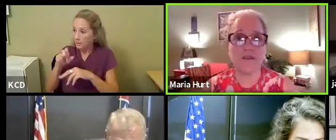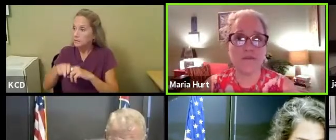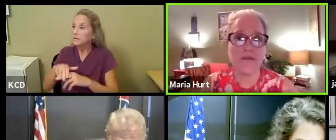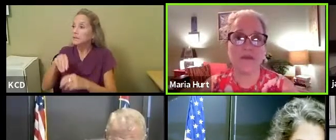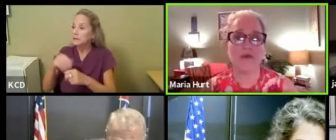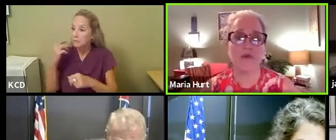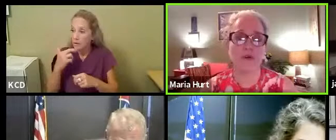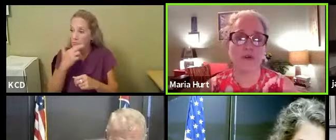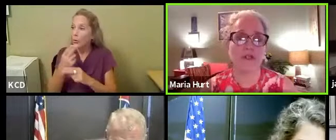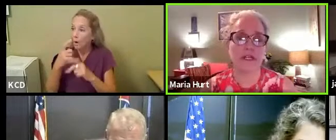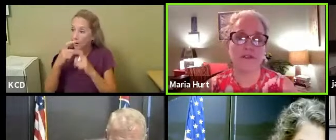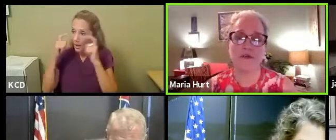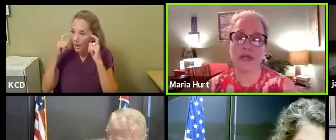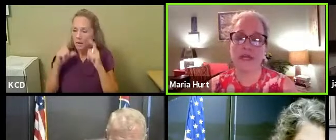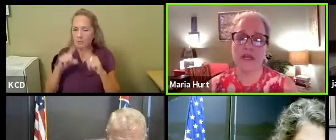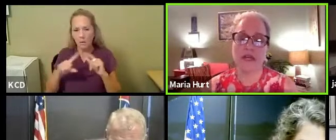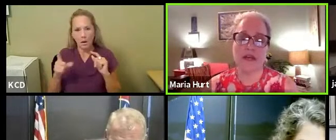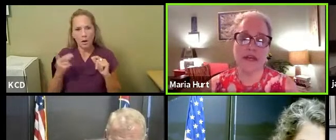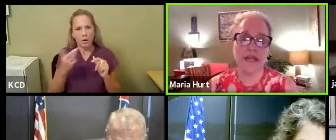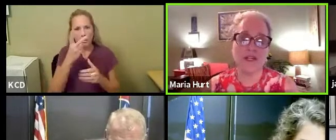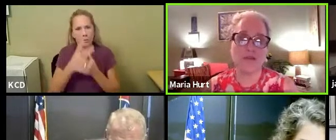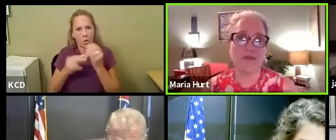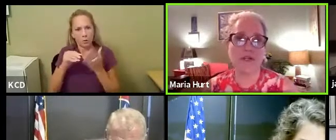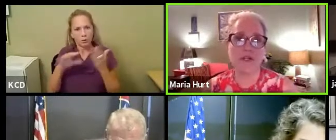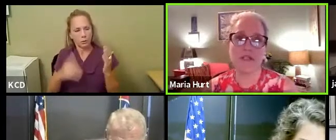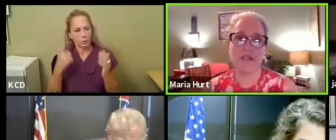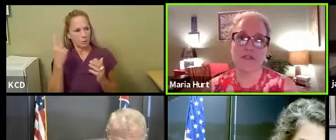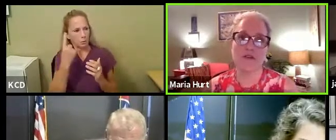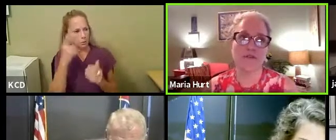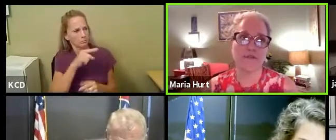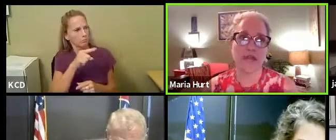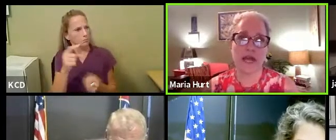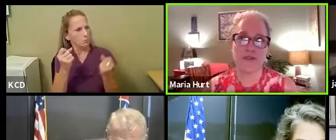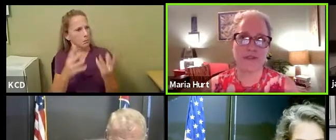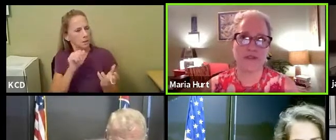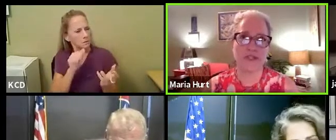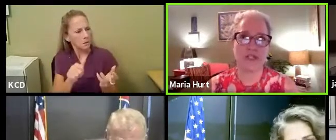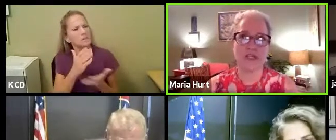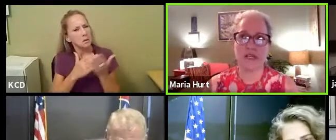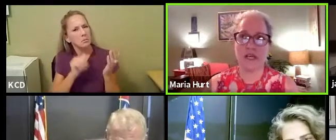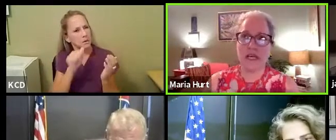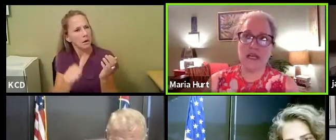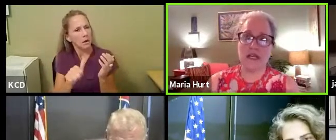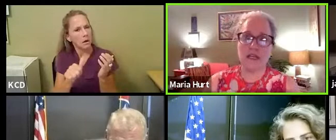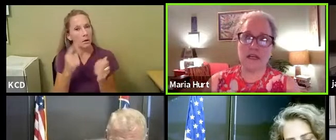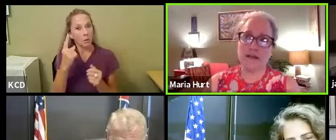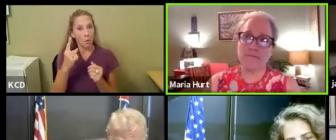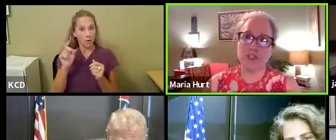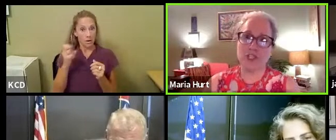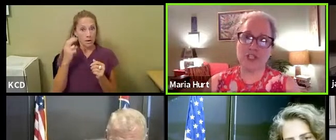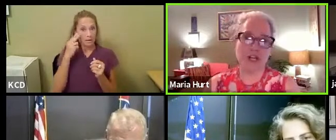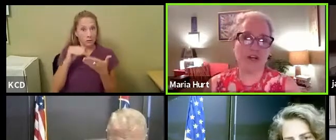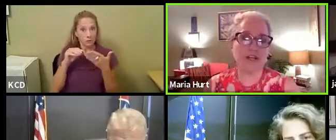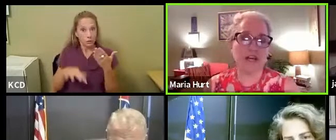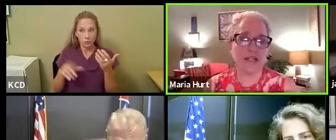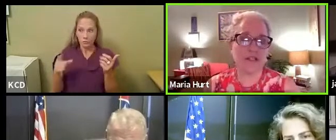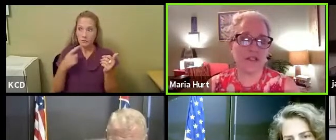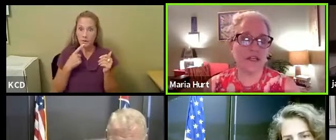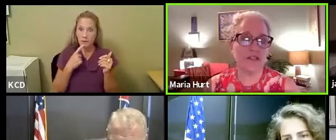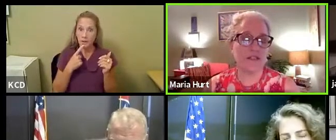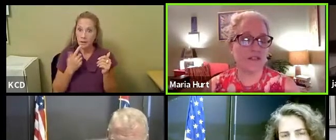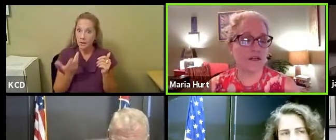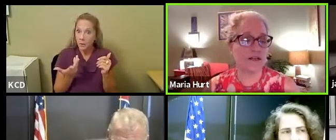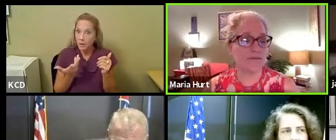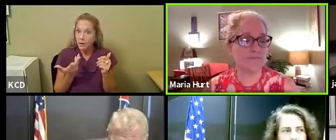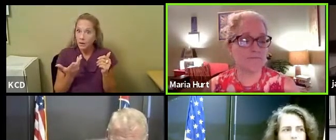were enough people who weren't, and so they each come. Especially the student from Nashville, she said she shared that